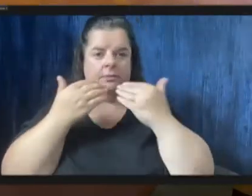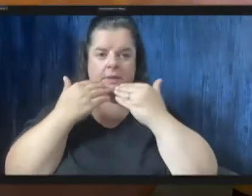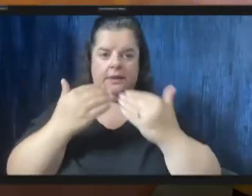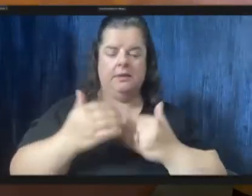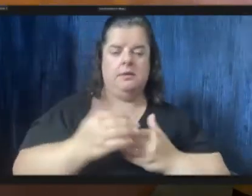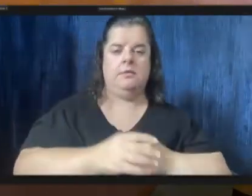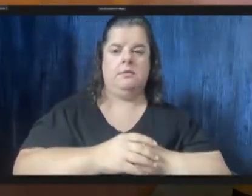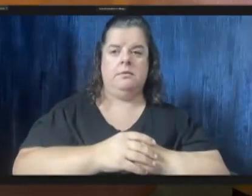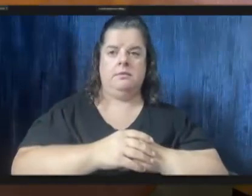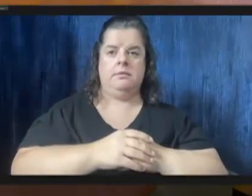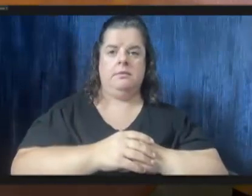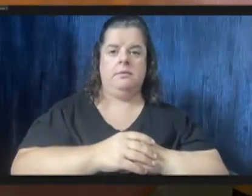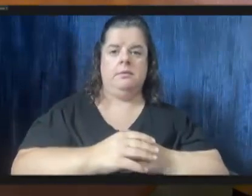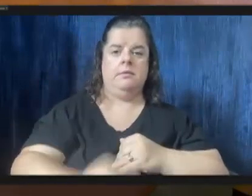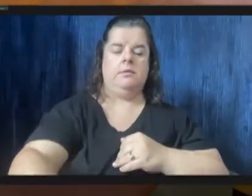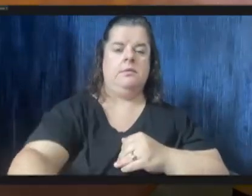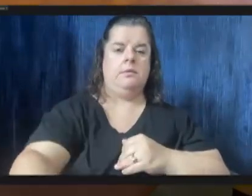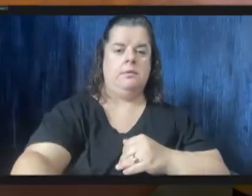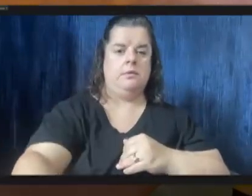you, Madam Clerk.